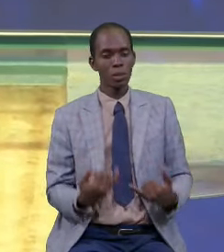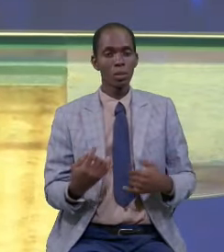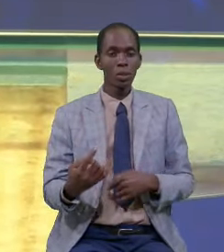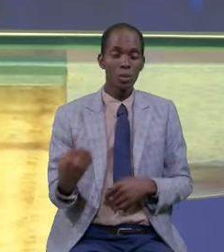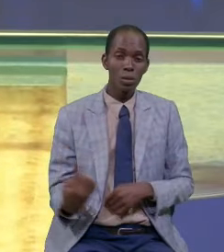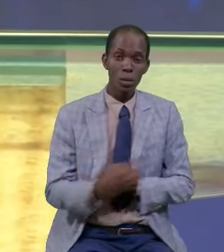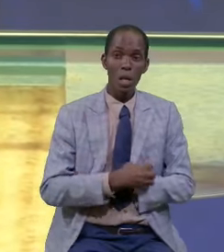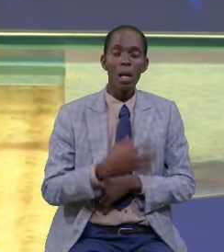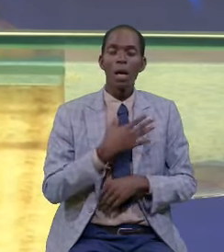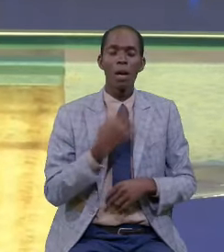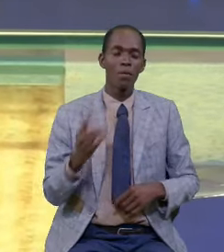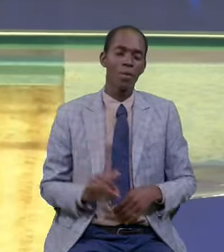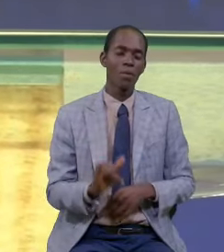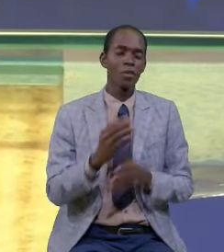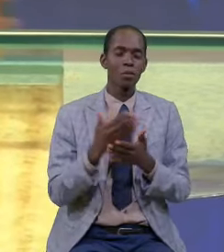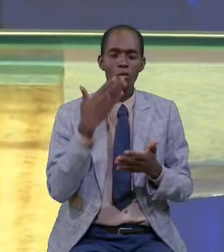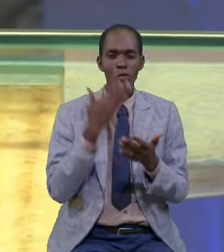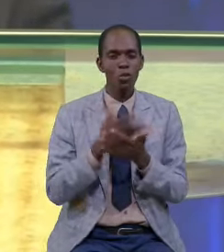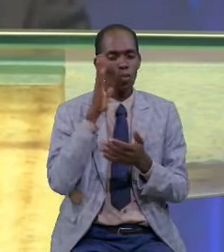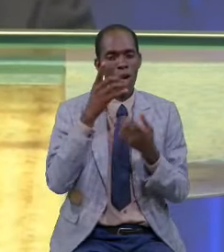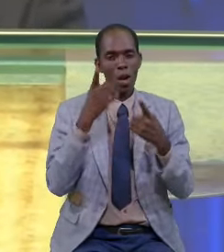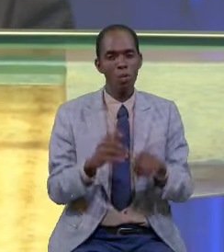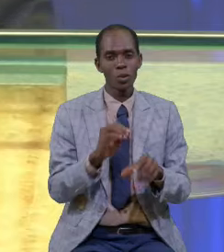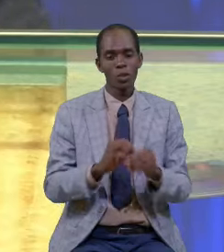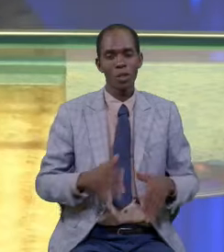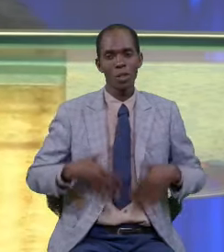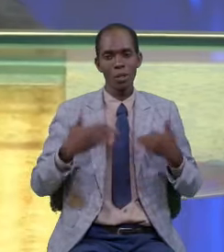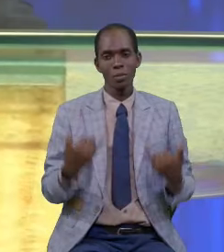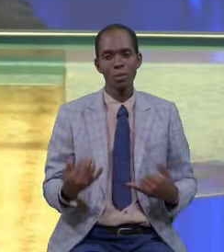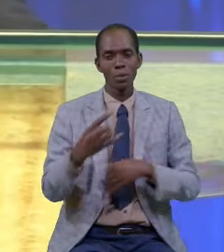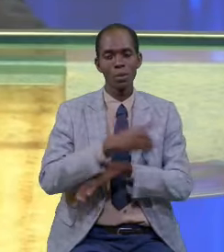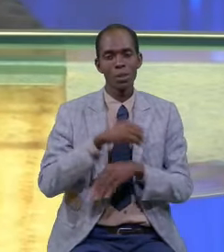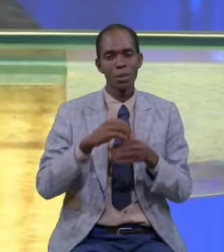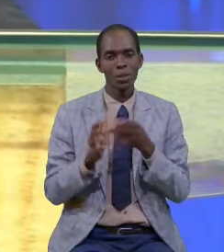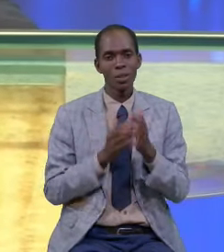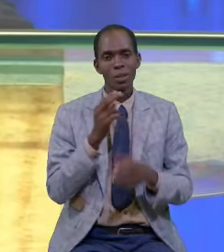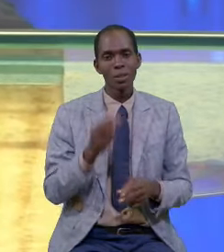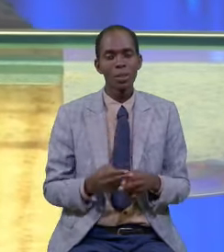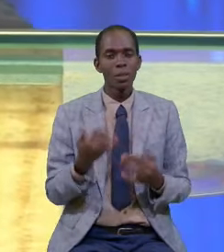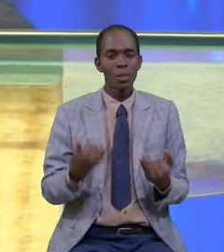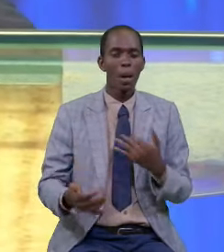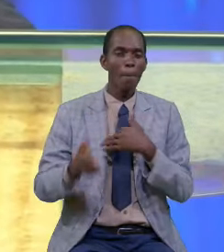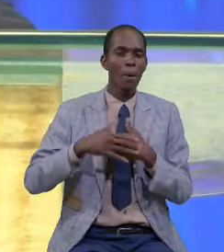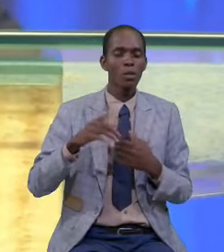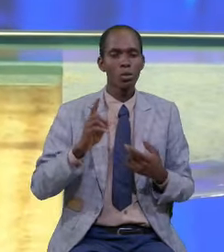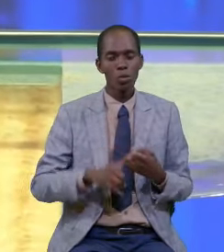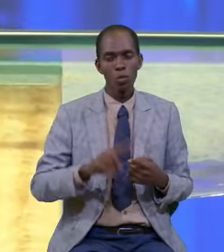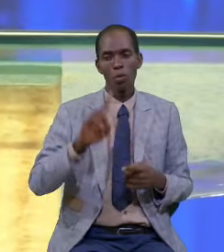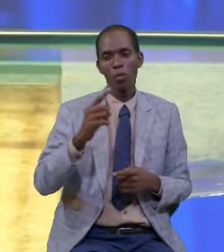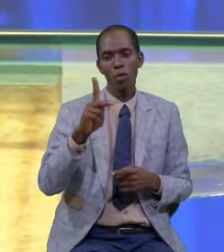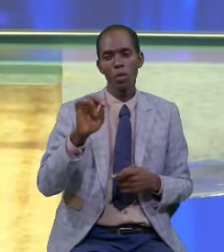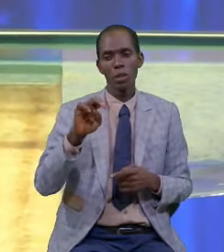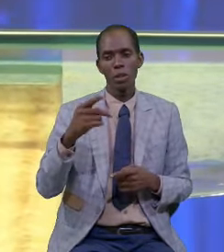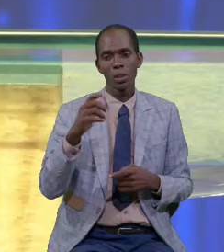going to happen in your life today. We're coming back now to 1 Kings chapter 18, point number 2 now.